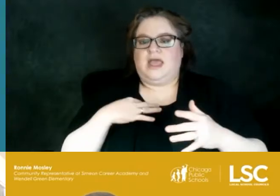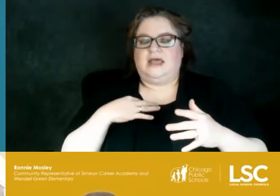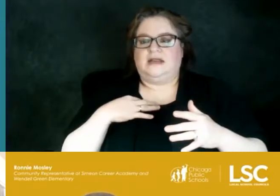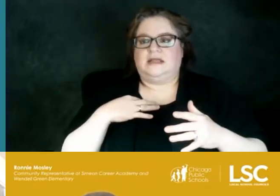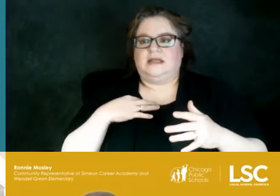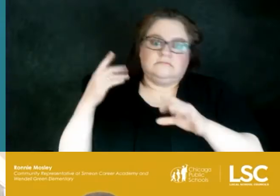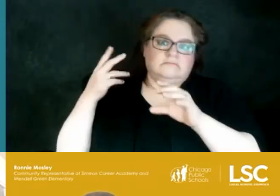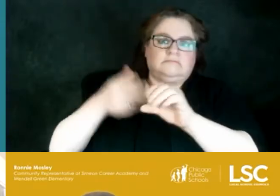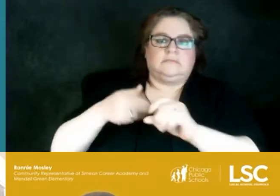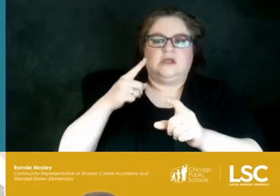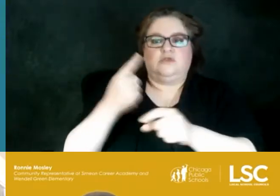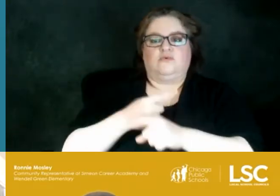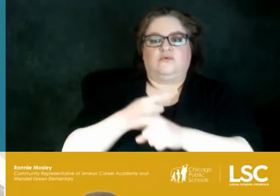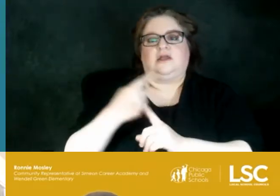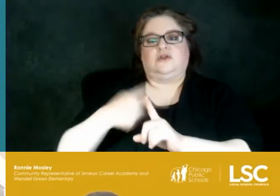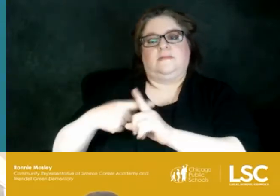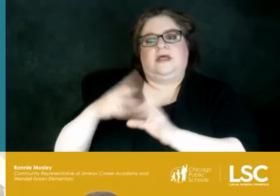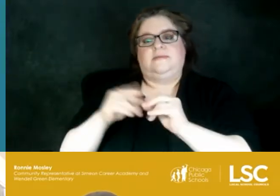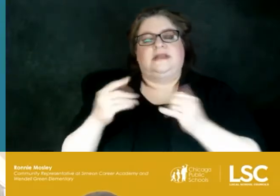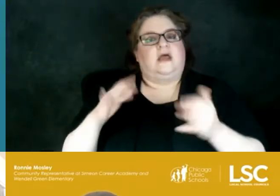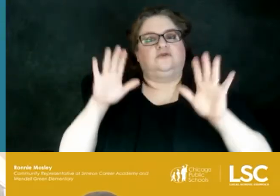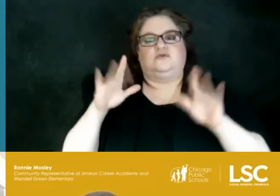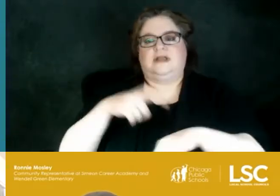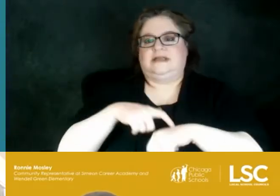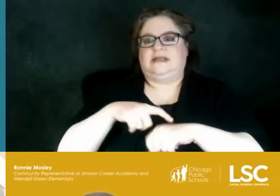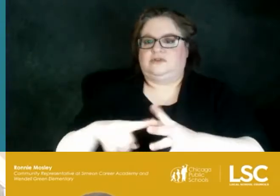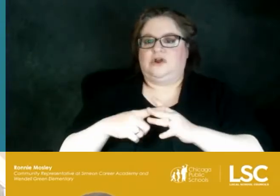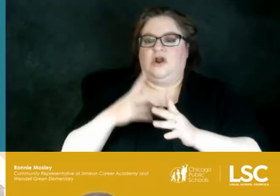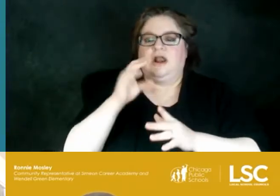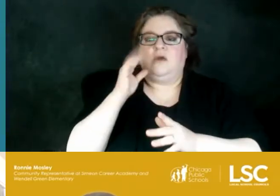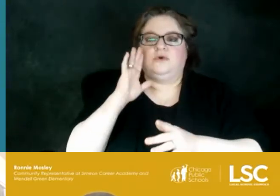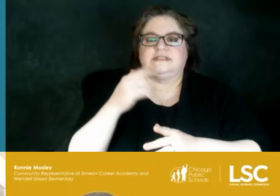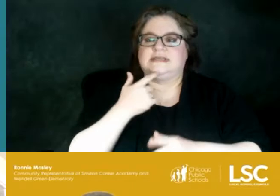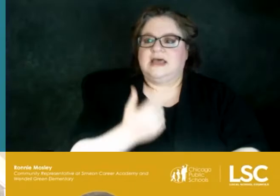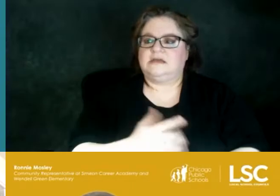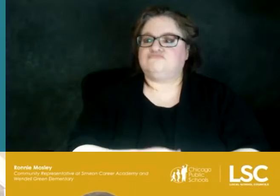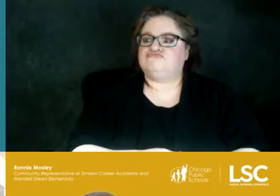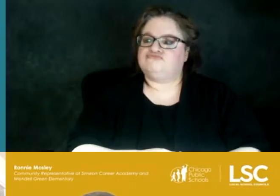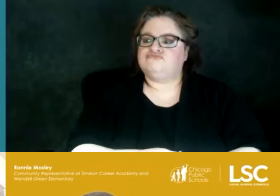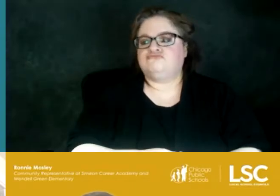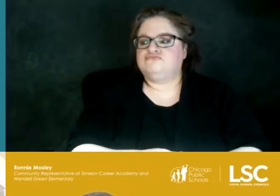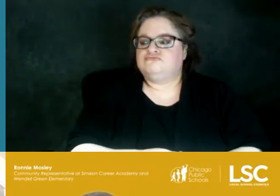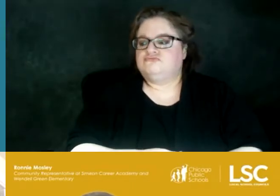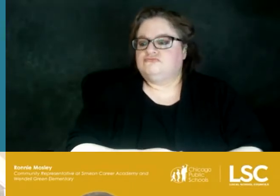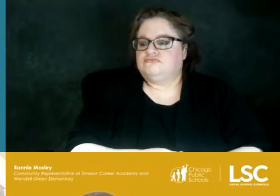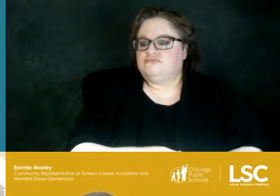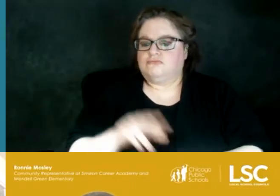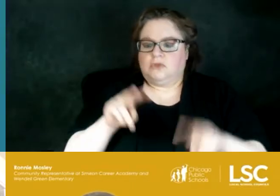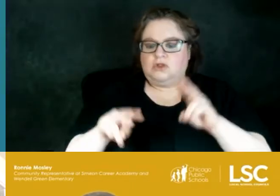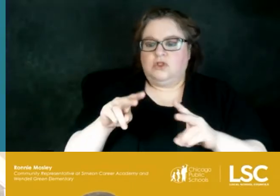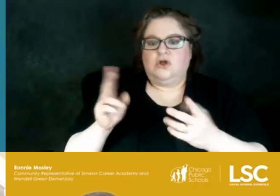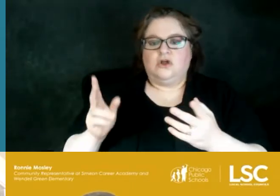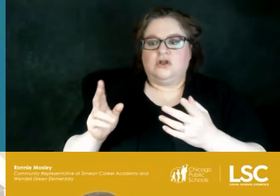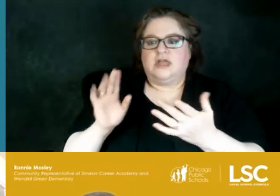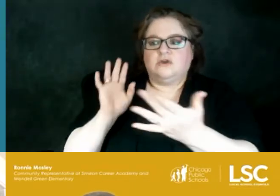monthly meetings, now is a great time to start. And I would also just say, like, look at and reach out to your